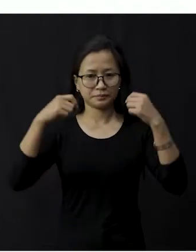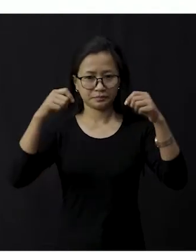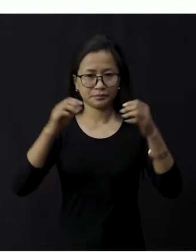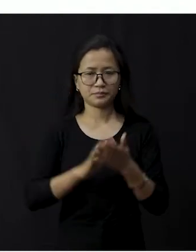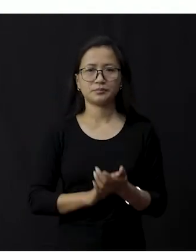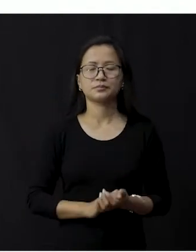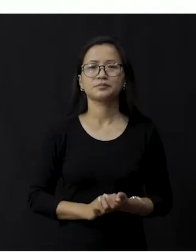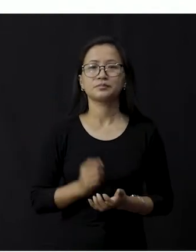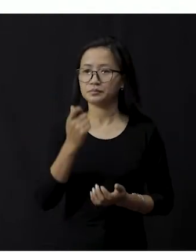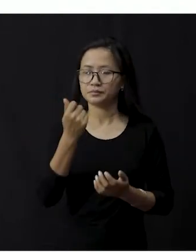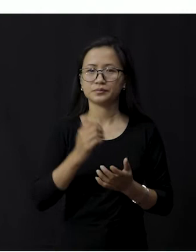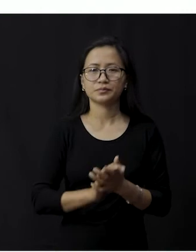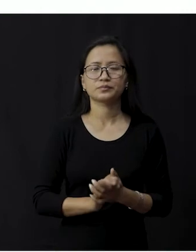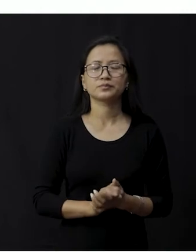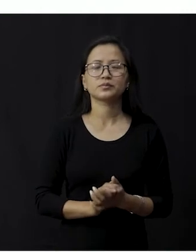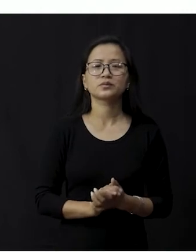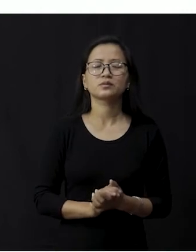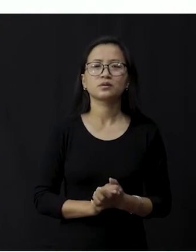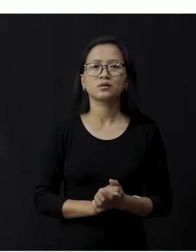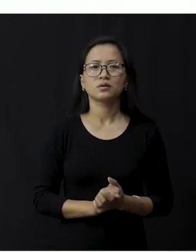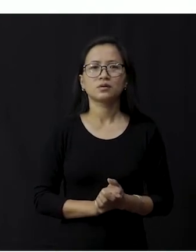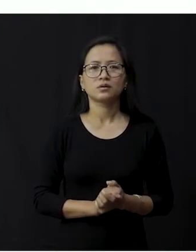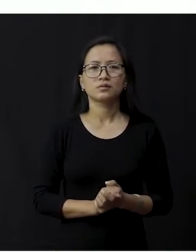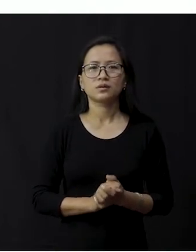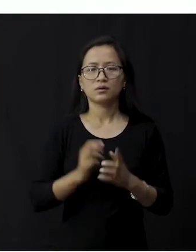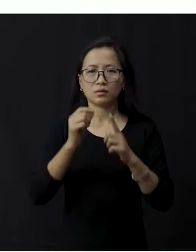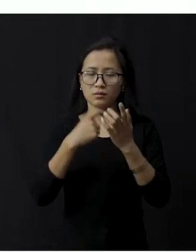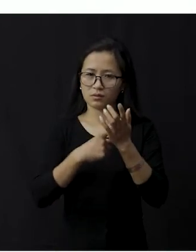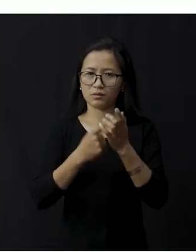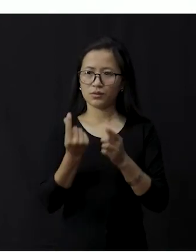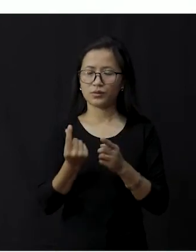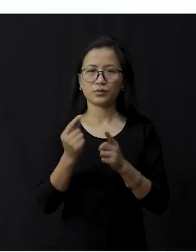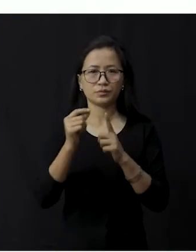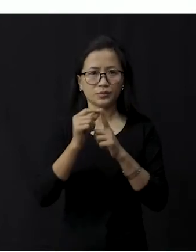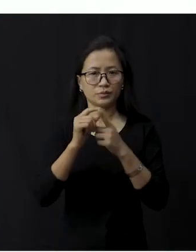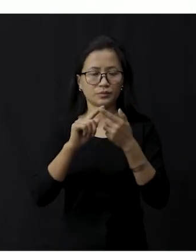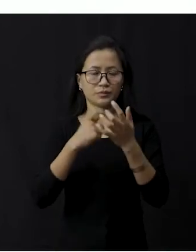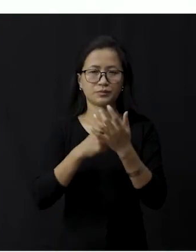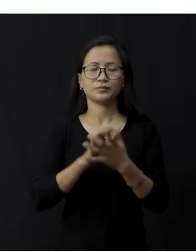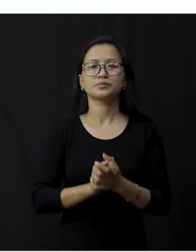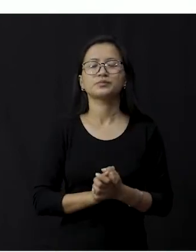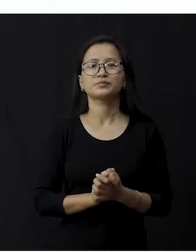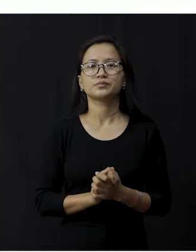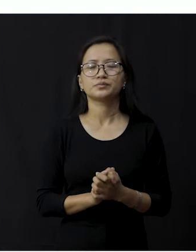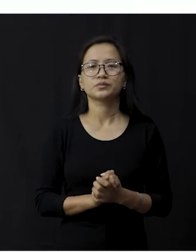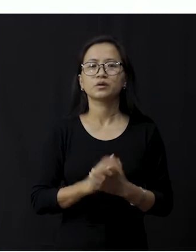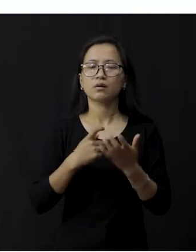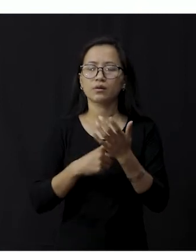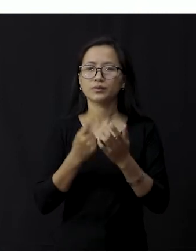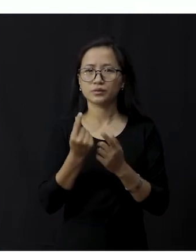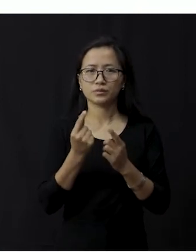the national currency of India is called rupee. The national currency of India is called rupee.